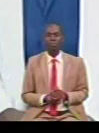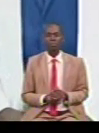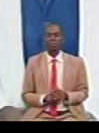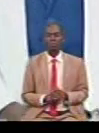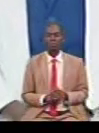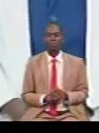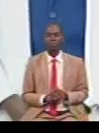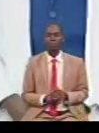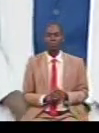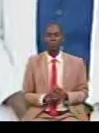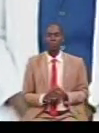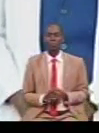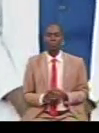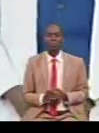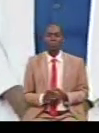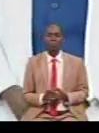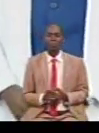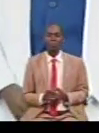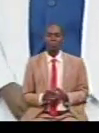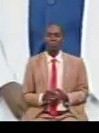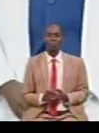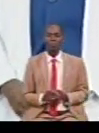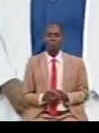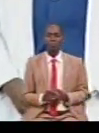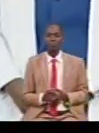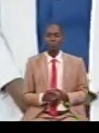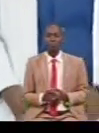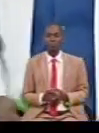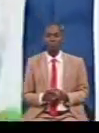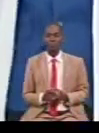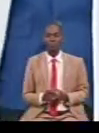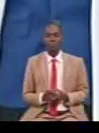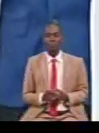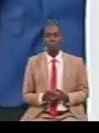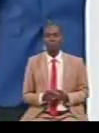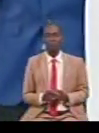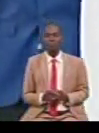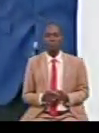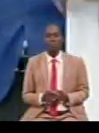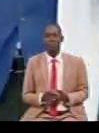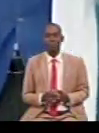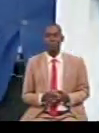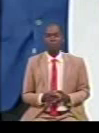Patson Weta Zulu. I'm from Chongwe, Zambia.